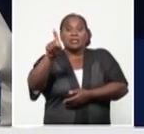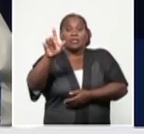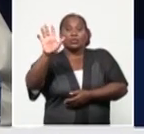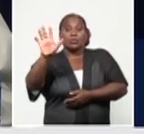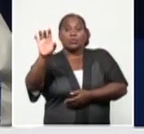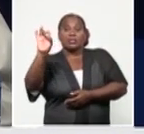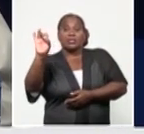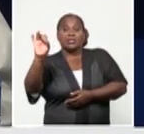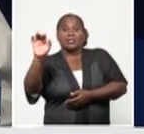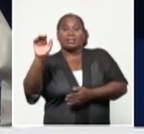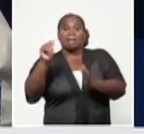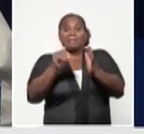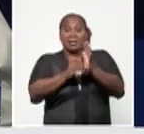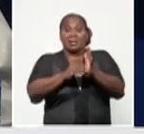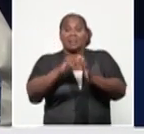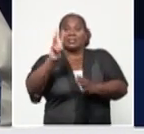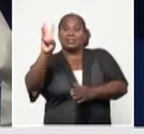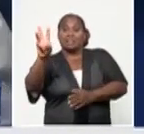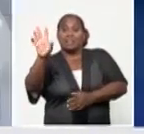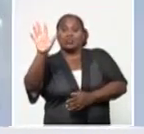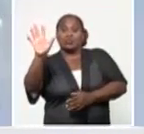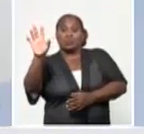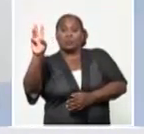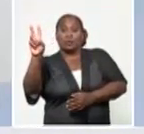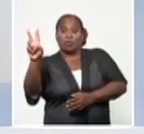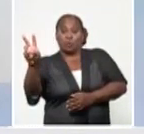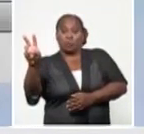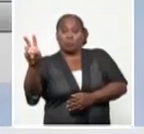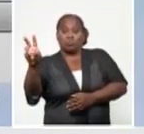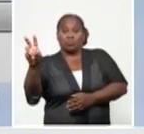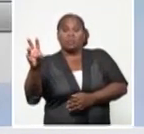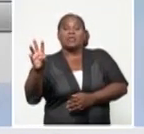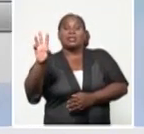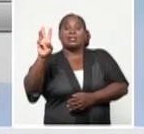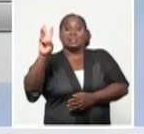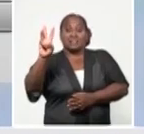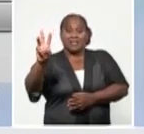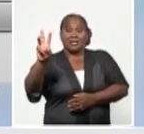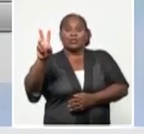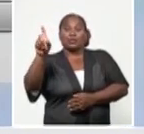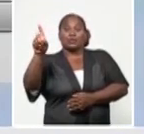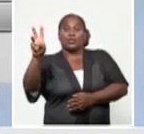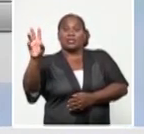157,352 new cases were reported yesterday, for a total of